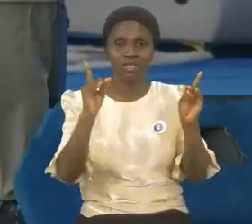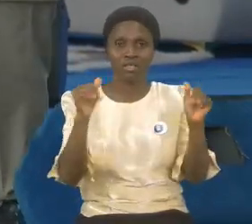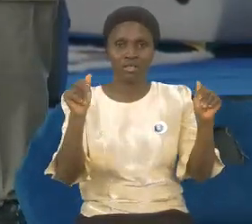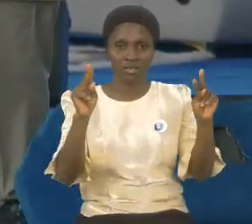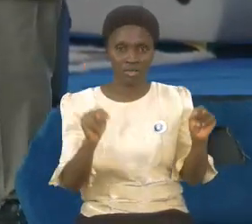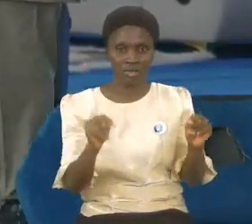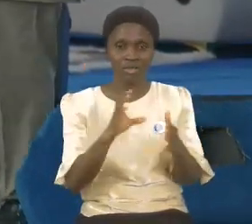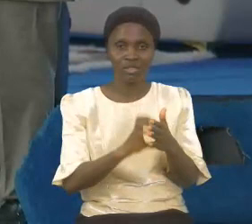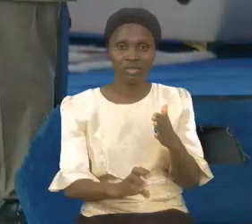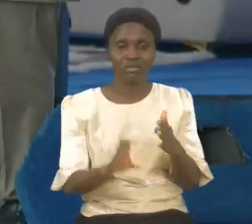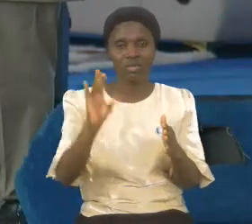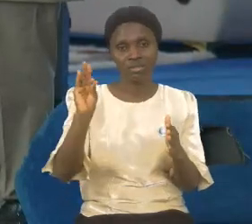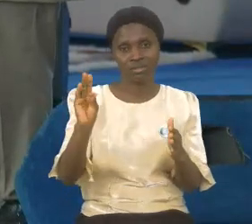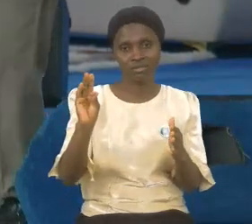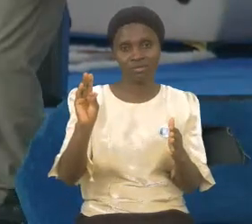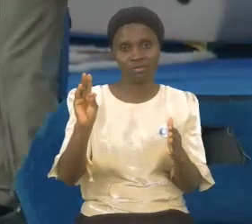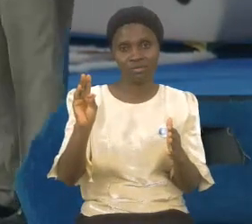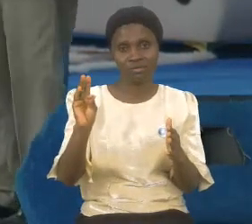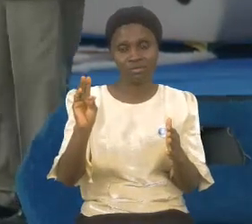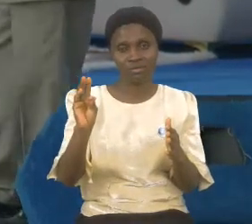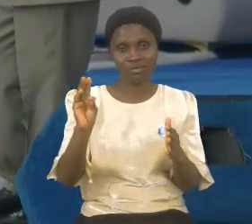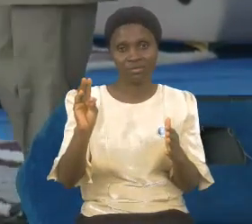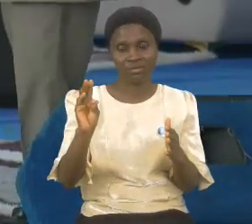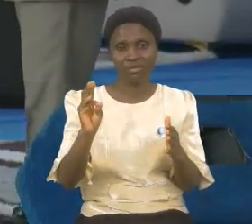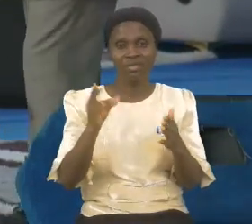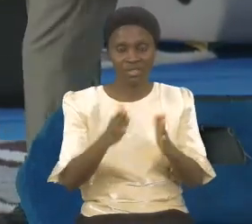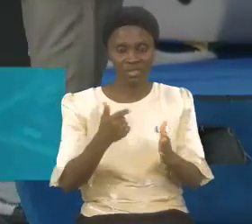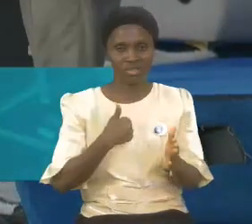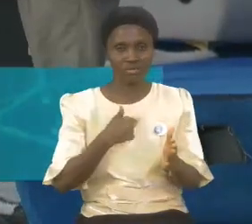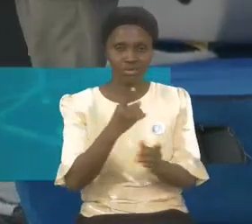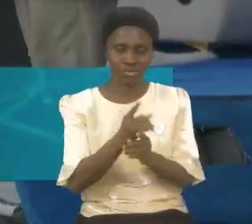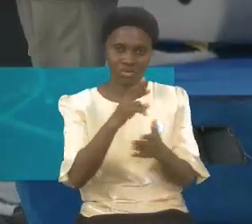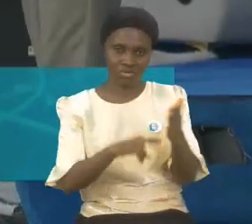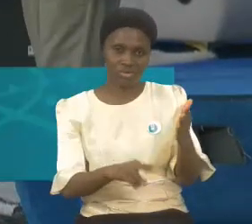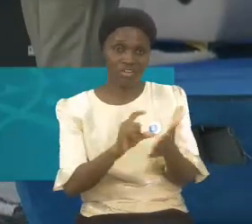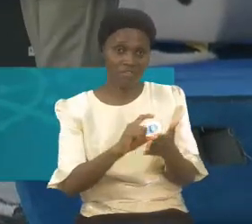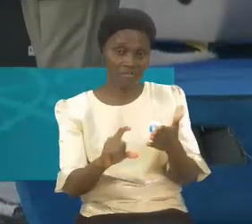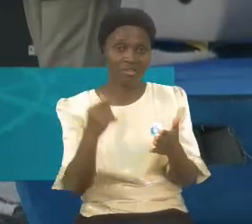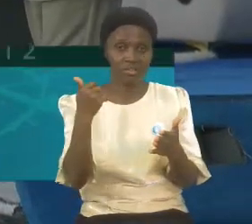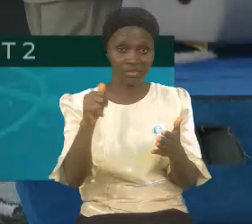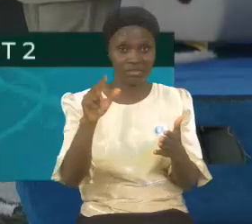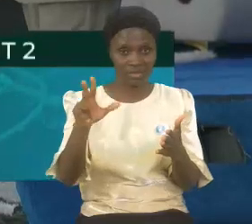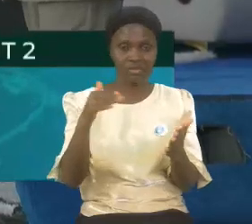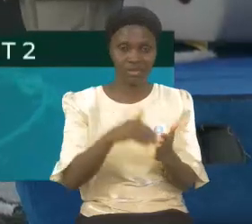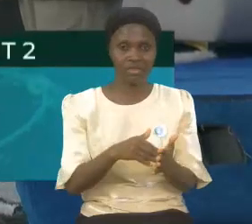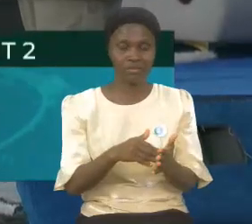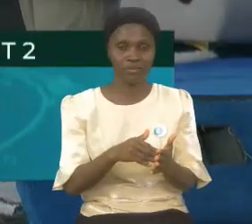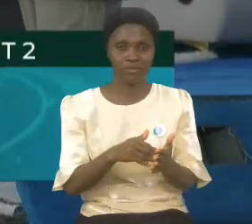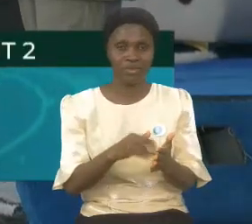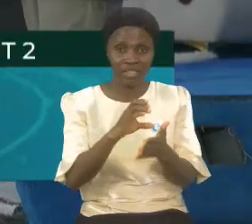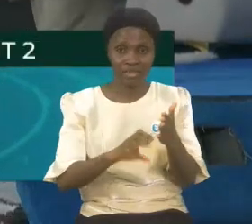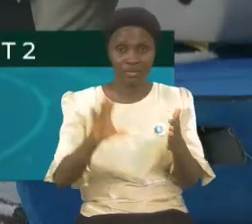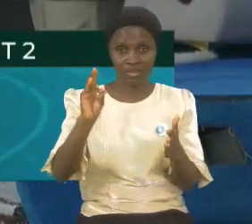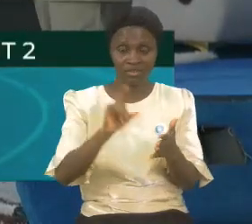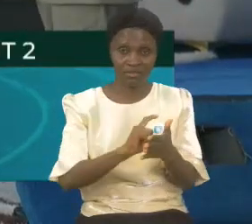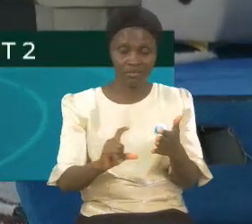7. And I'm reading here, let me just read verse 13 again. In Daniel chapter 7, reading